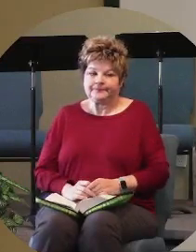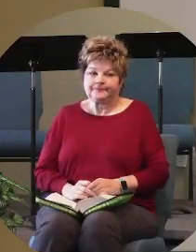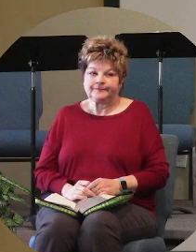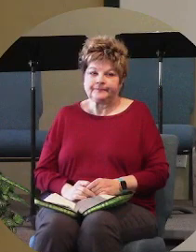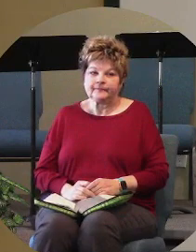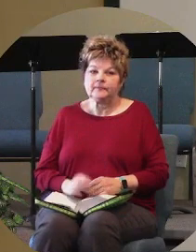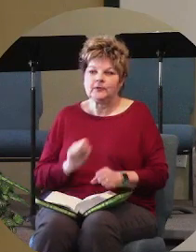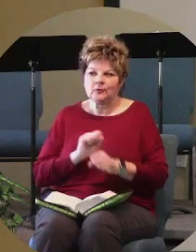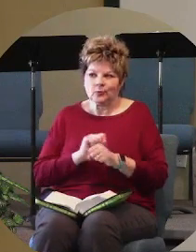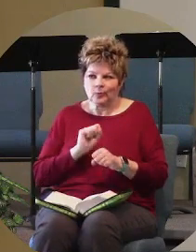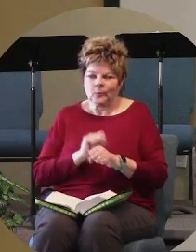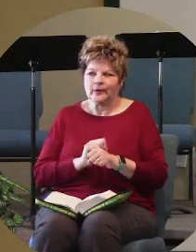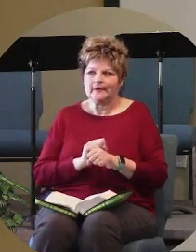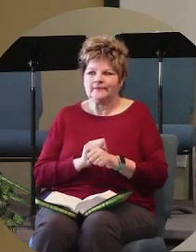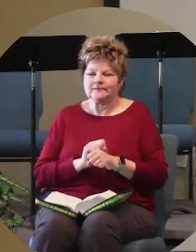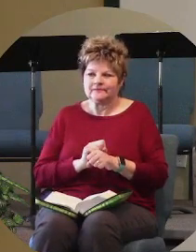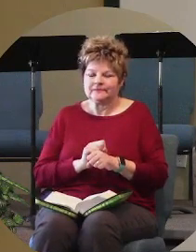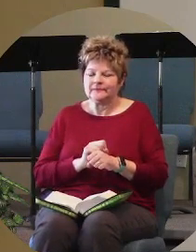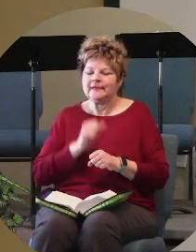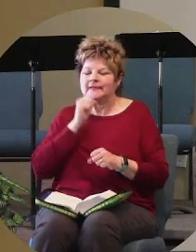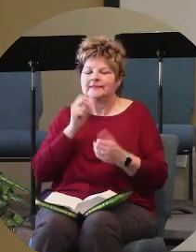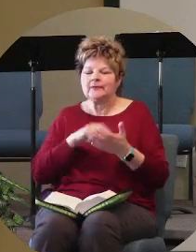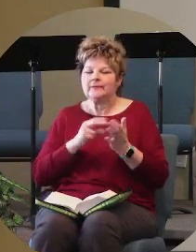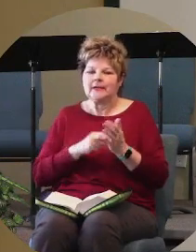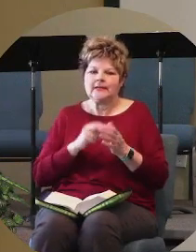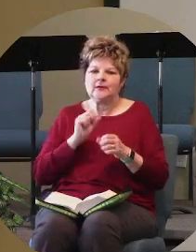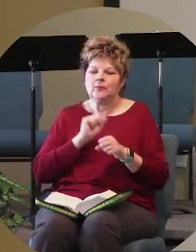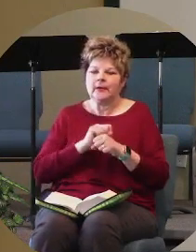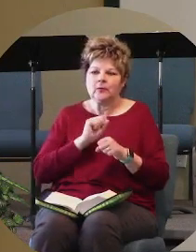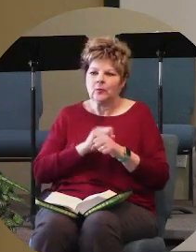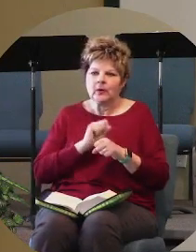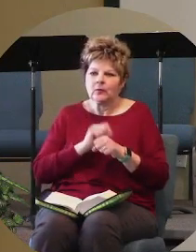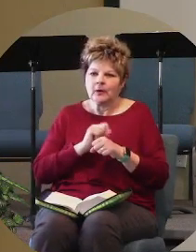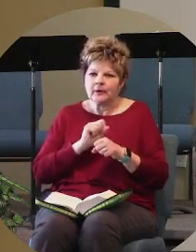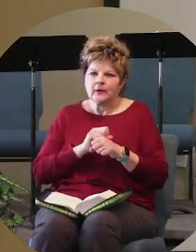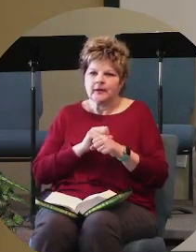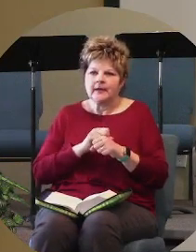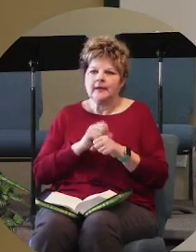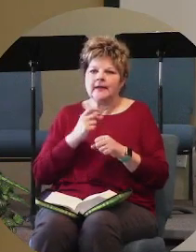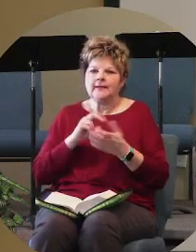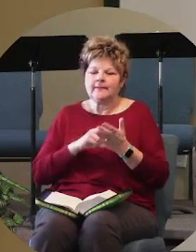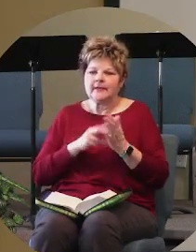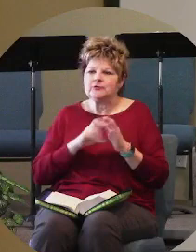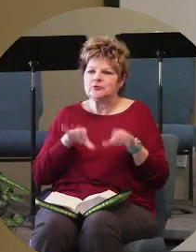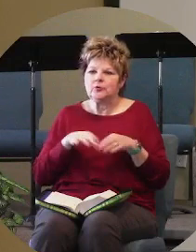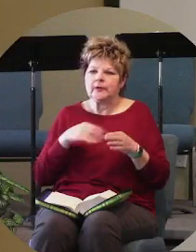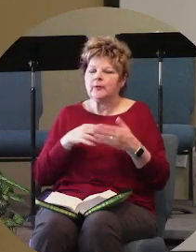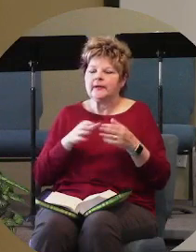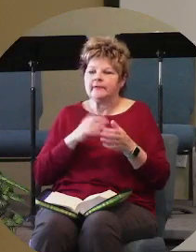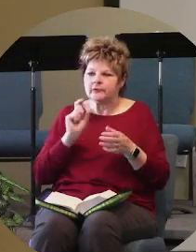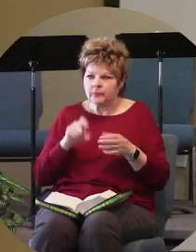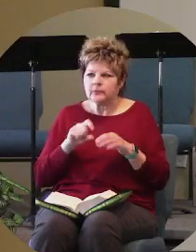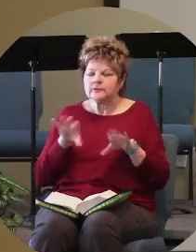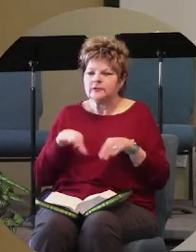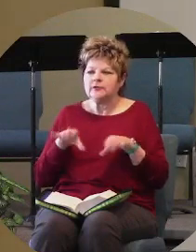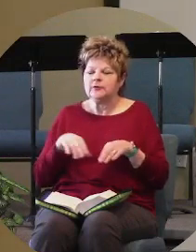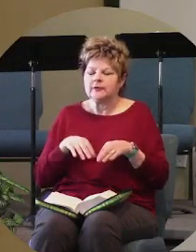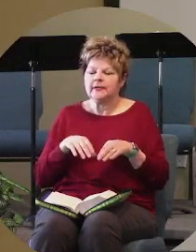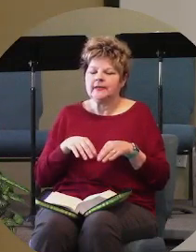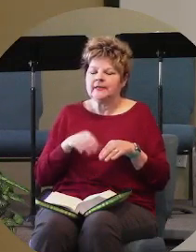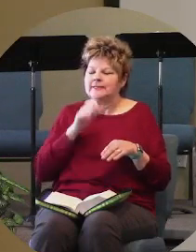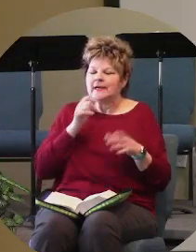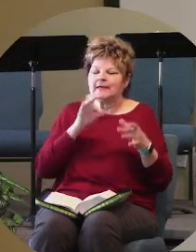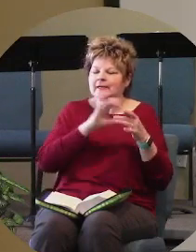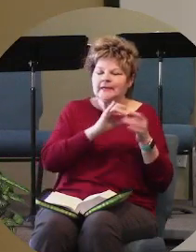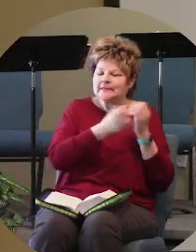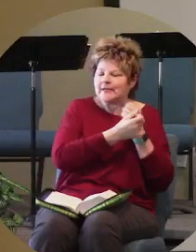It's the work. And that doesn't mean we work for any, it means doing what you're supposed to do. It's got nothing to do with salvation, has nothing.